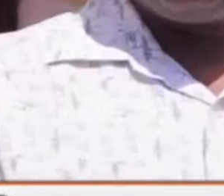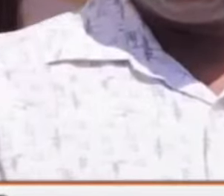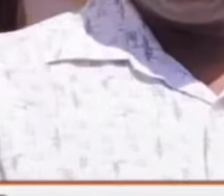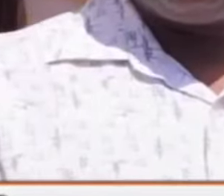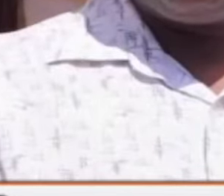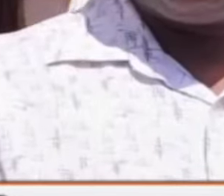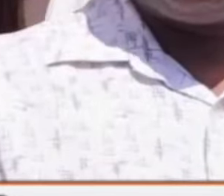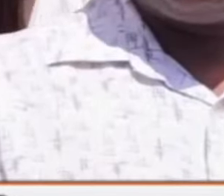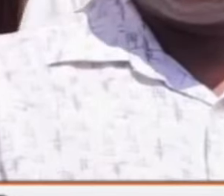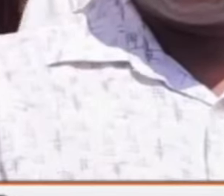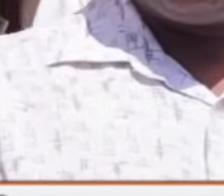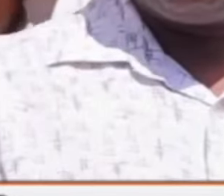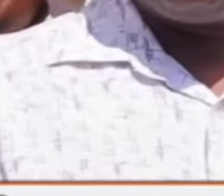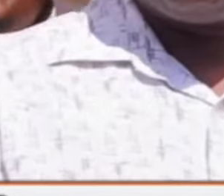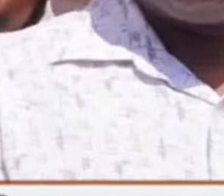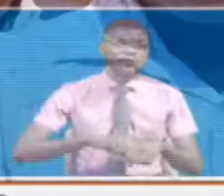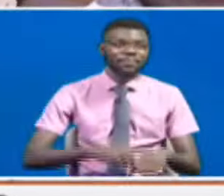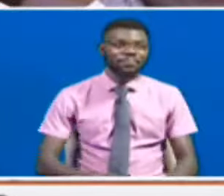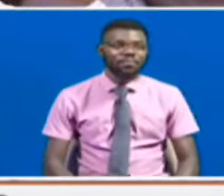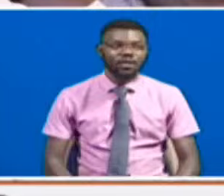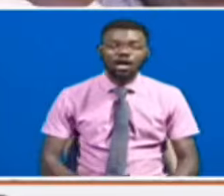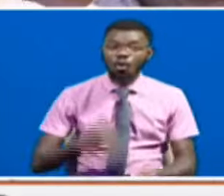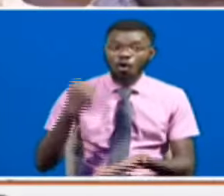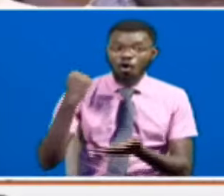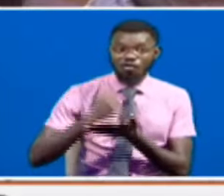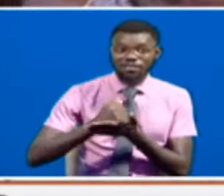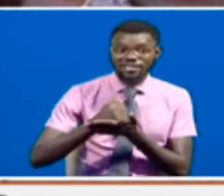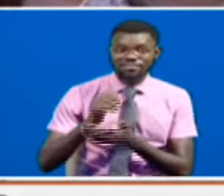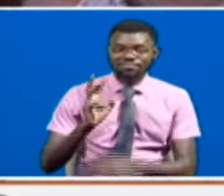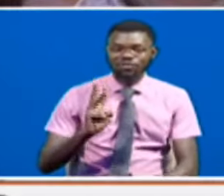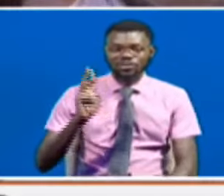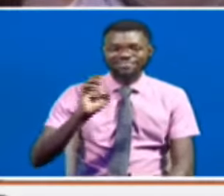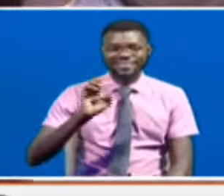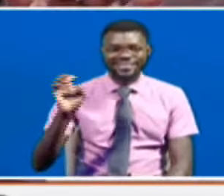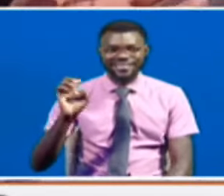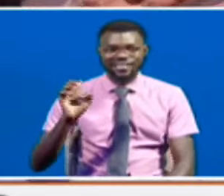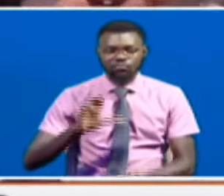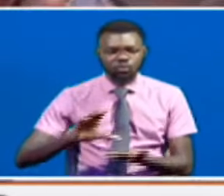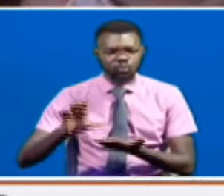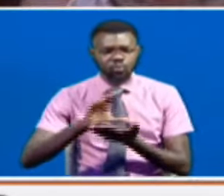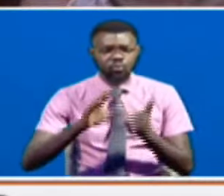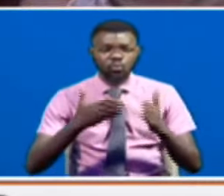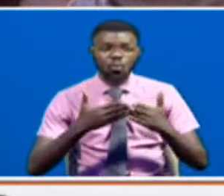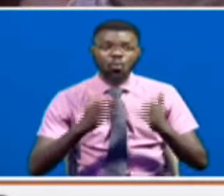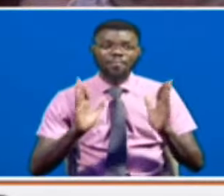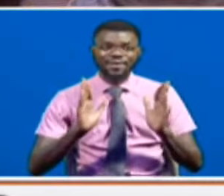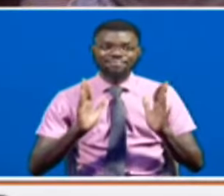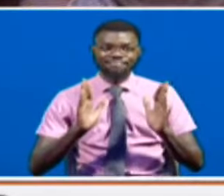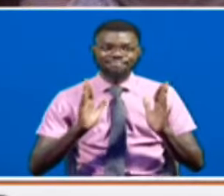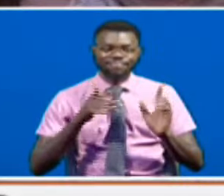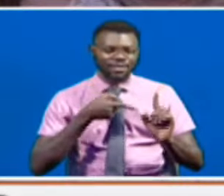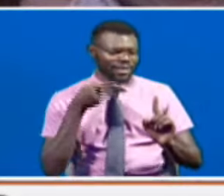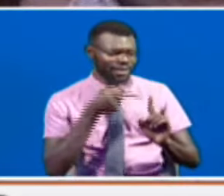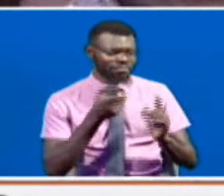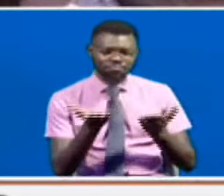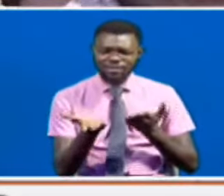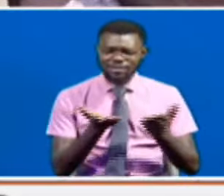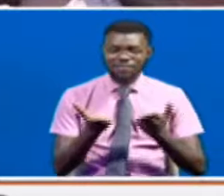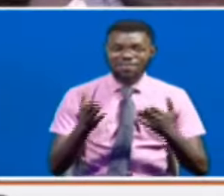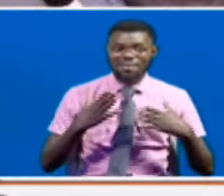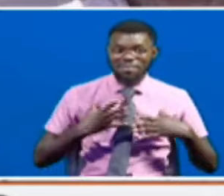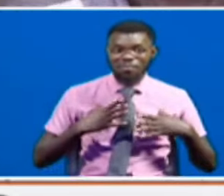This is the first time we are having an office for Wajir East constituency. It is for the people of Wajir East. Any MP